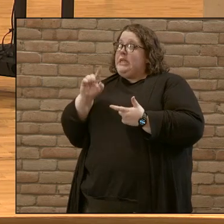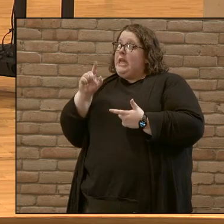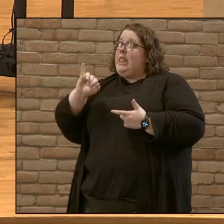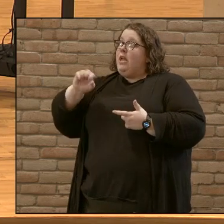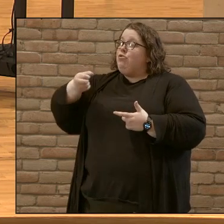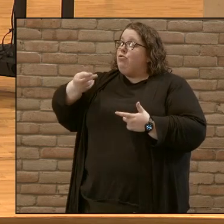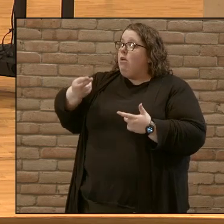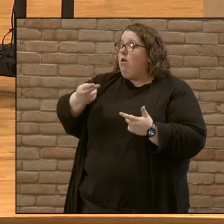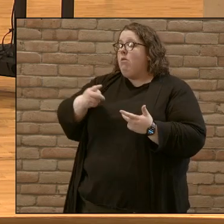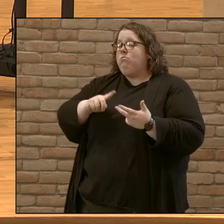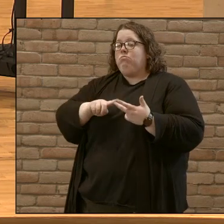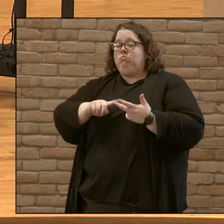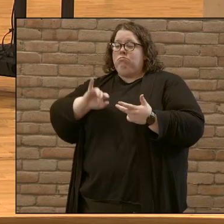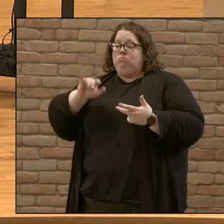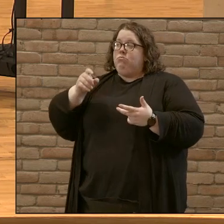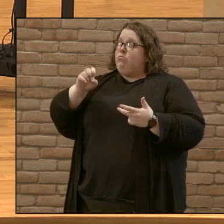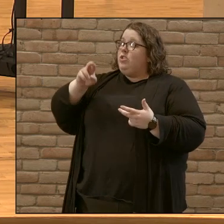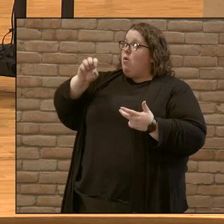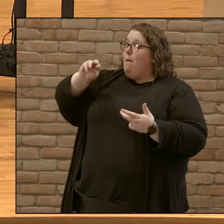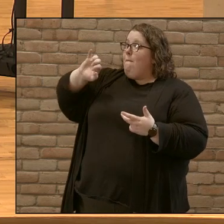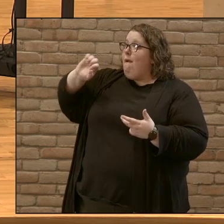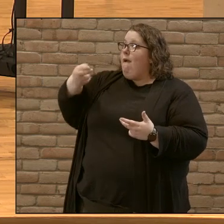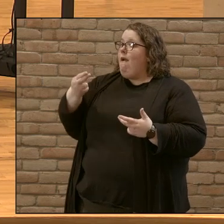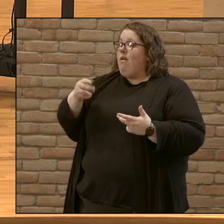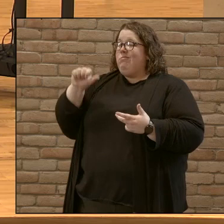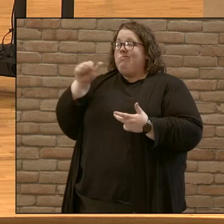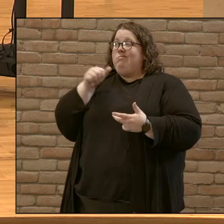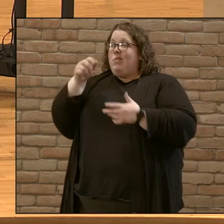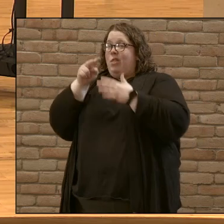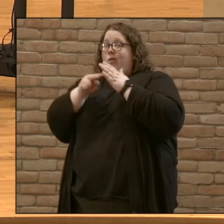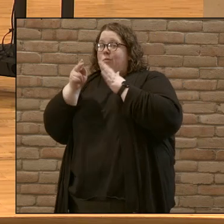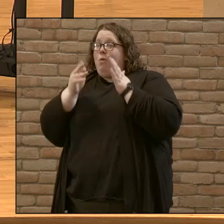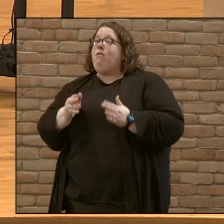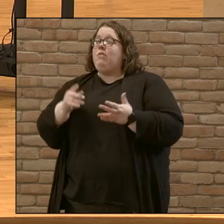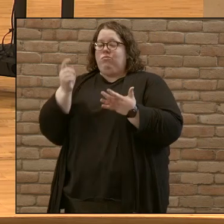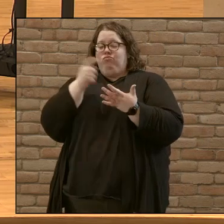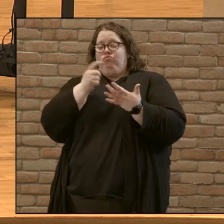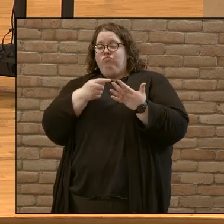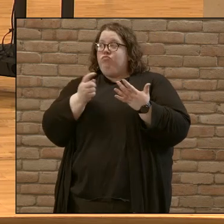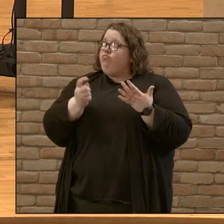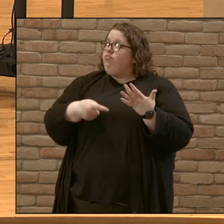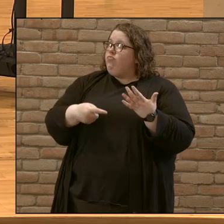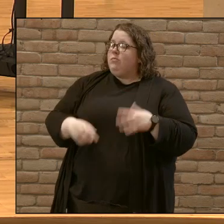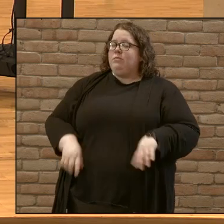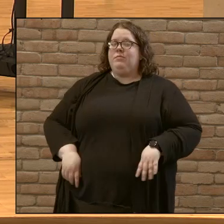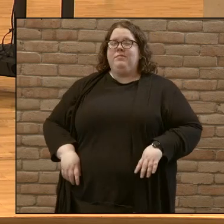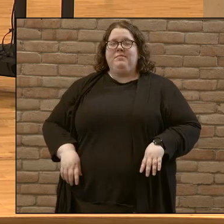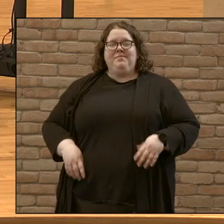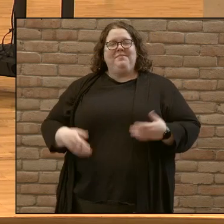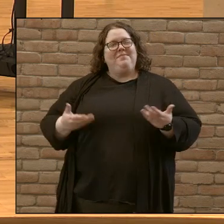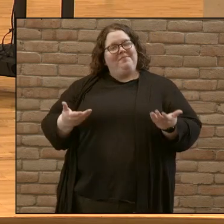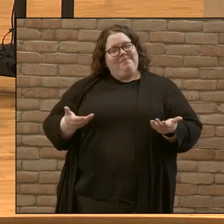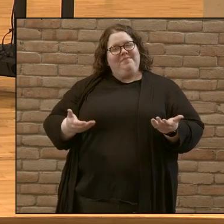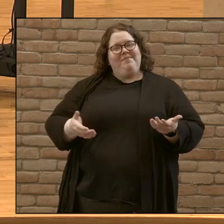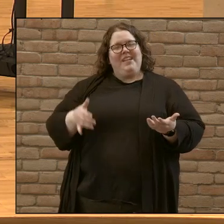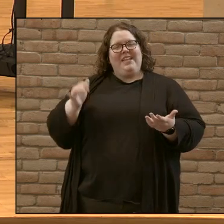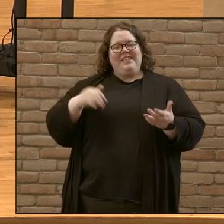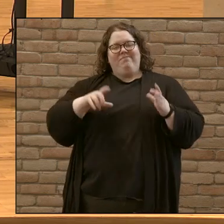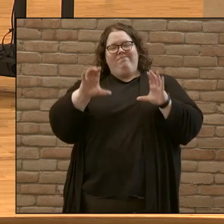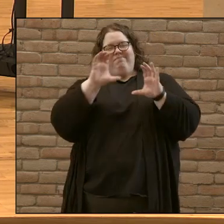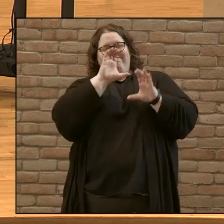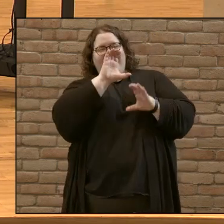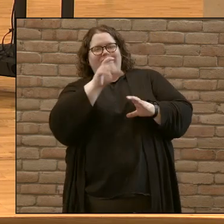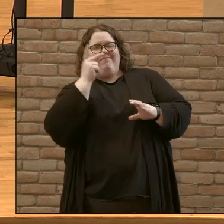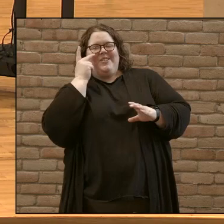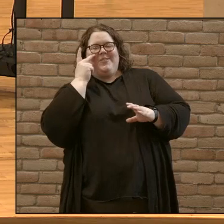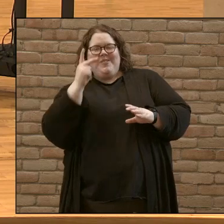say Jeremiah or one of the prophets. Interesting. Jesus in this text is